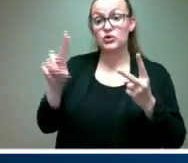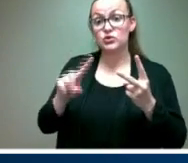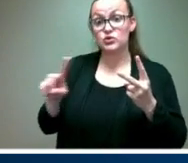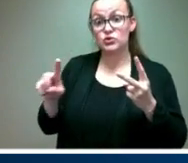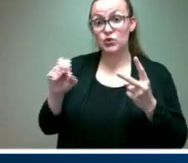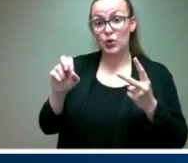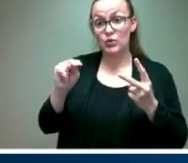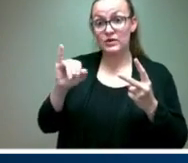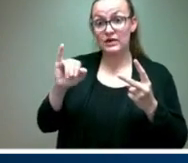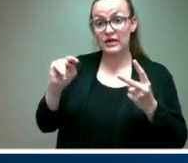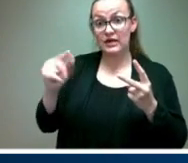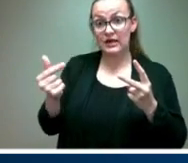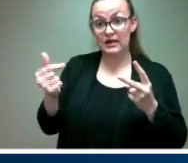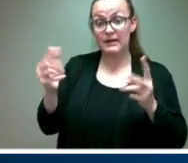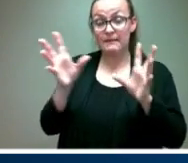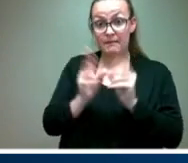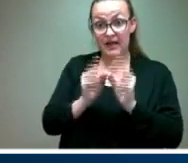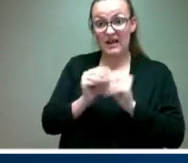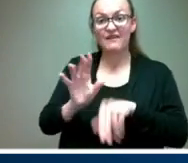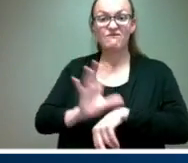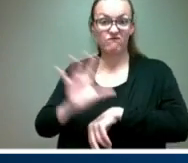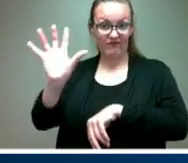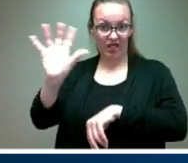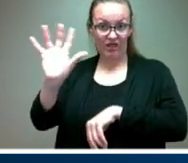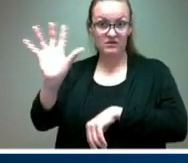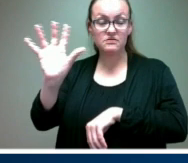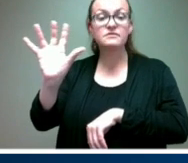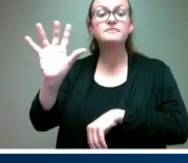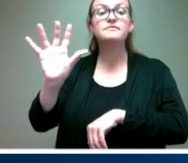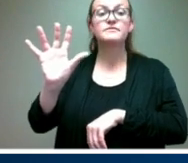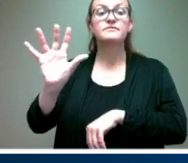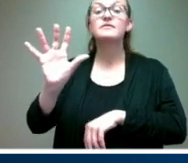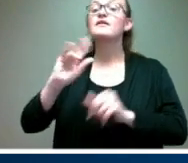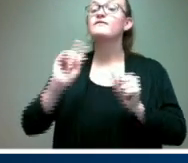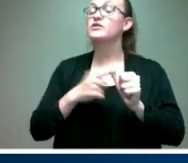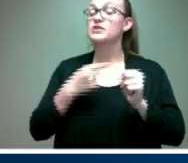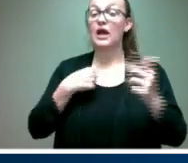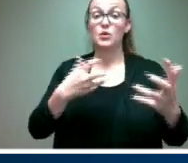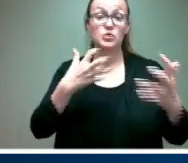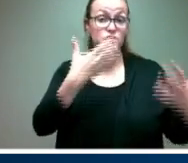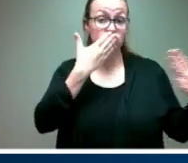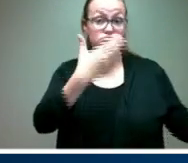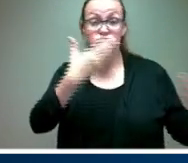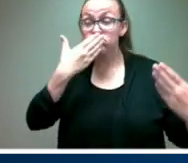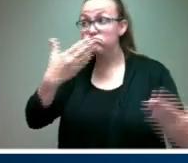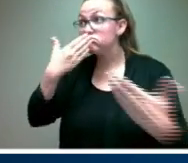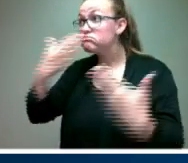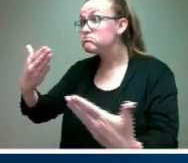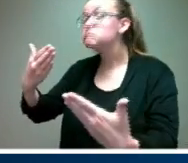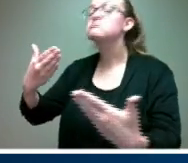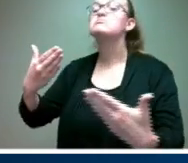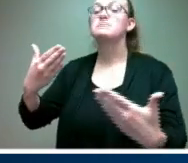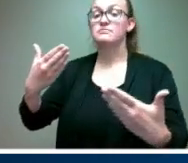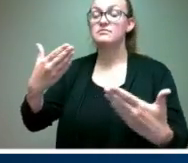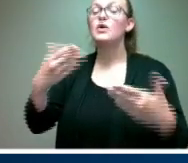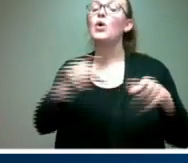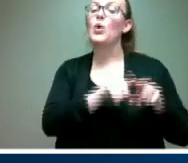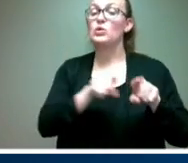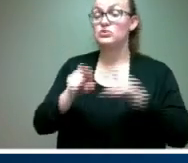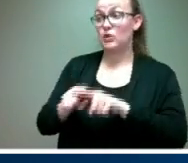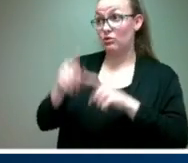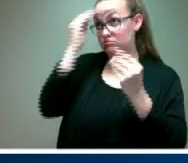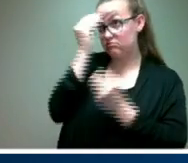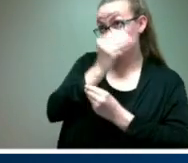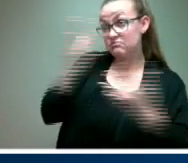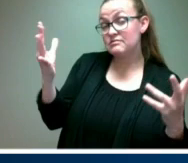not want to sign off of here, first of all, without thanking everyone, but second of all, without letting you know if you have questions